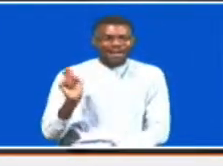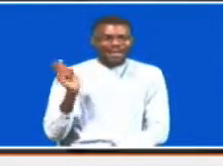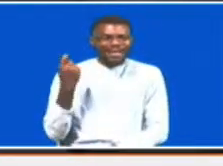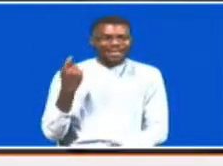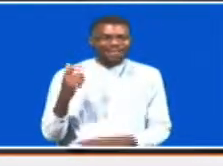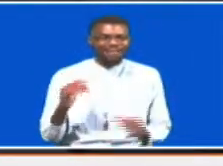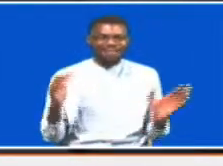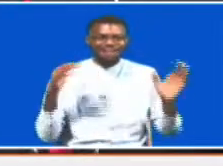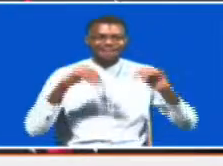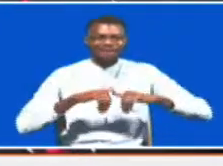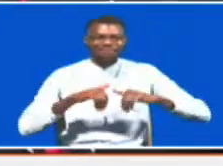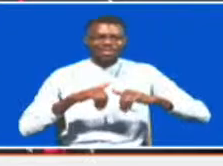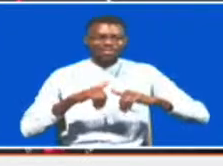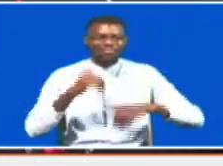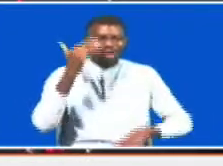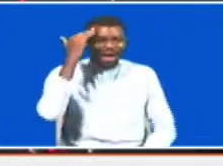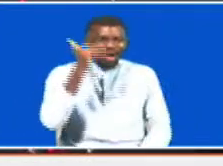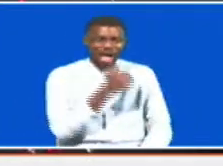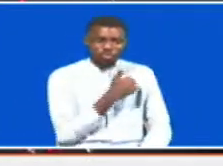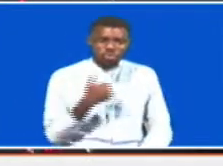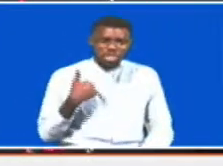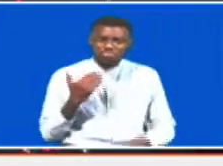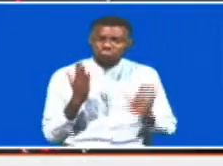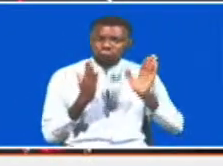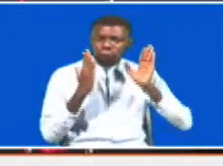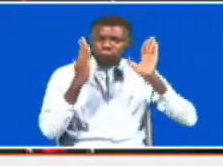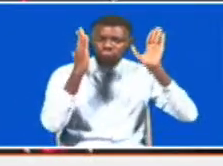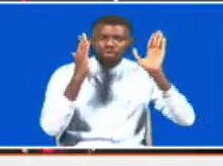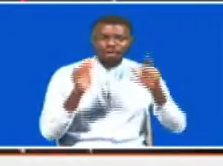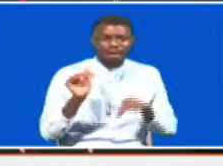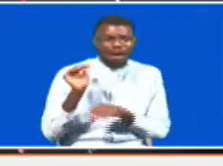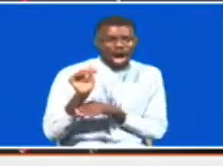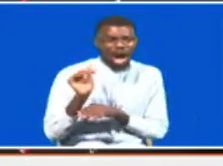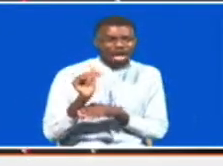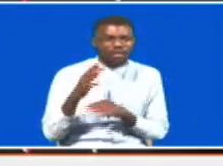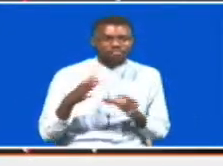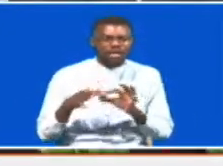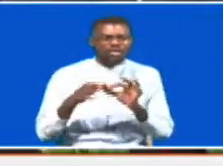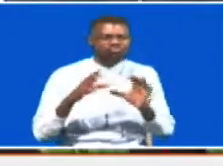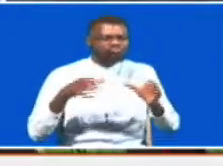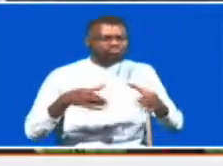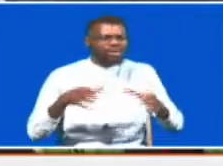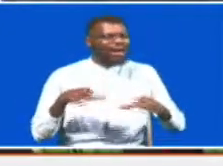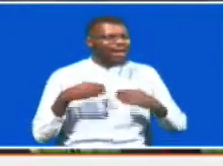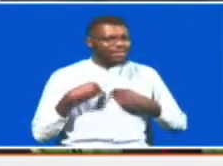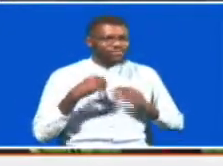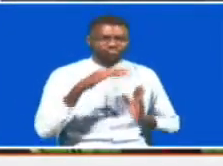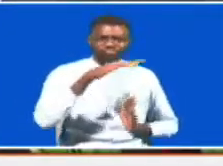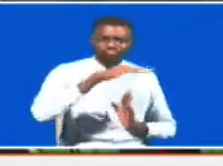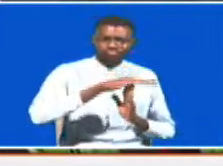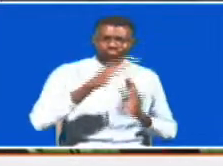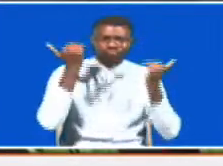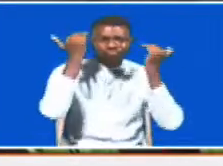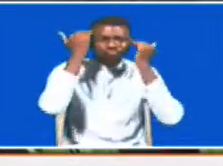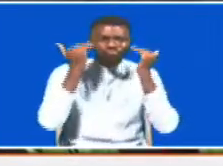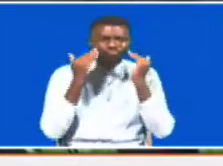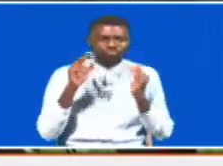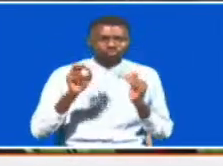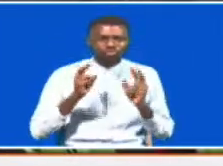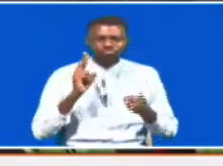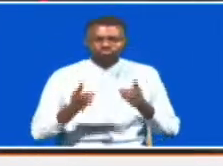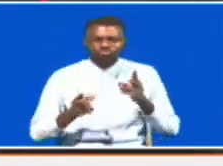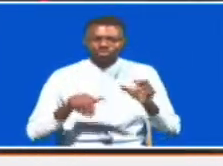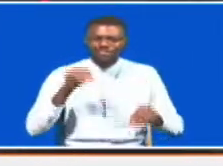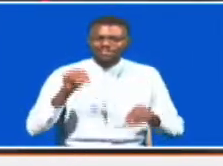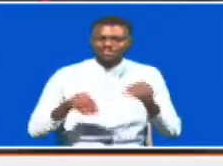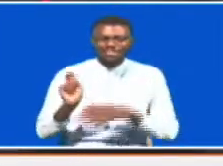of Catholic Bishops further prevailed upon Azimio Coalition to accept the Supreme Court verdict on the 2022 presidential